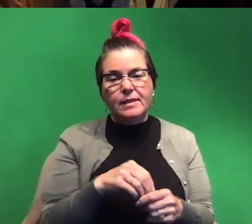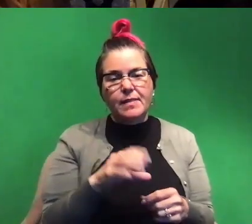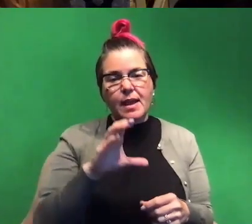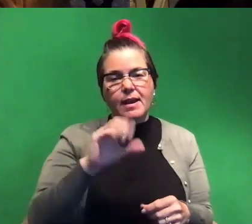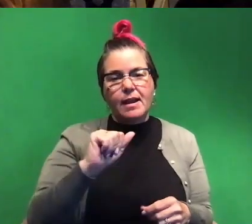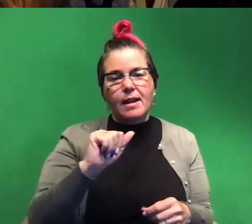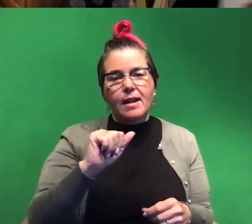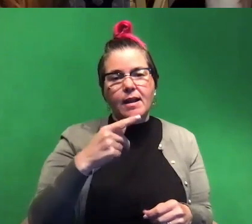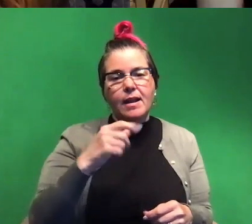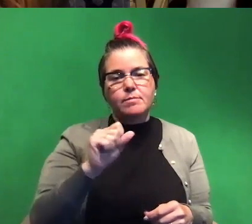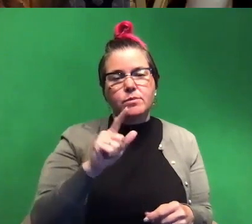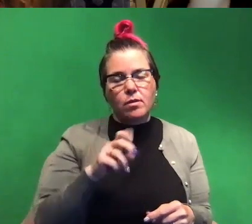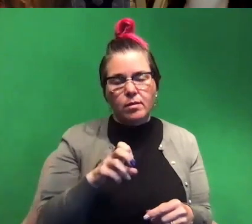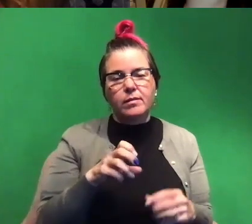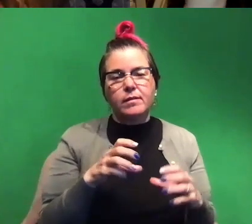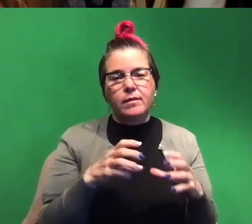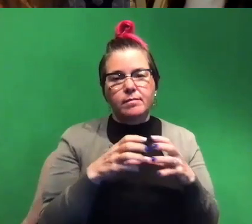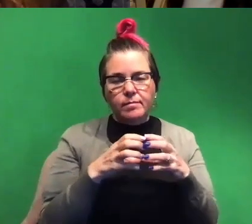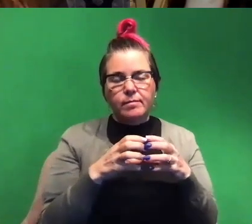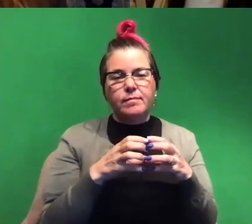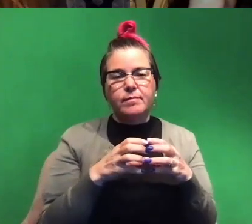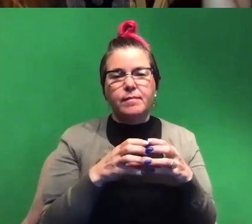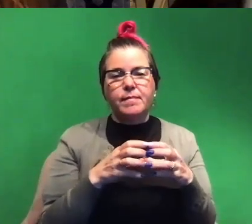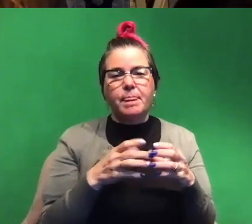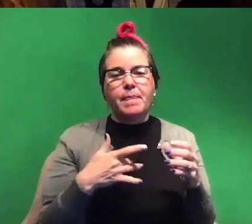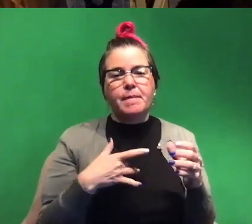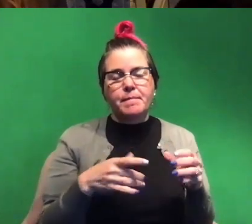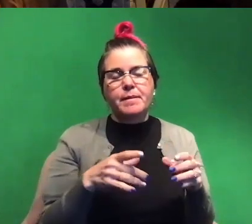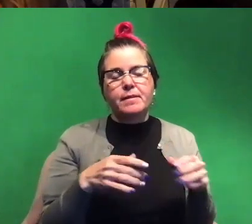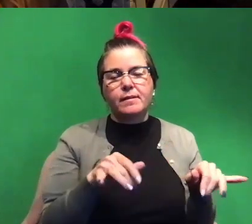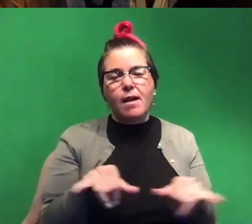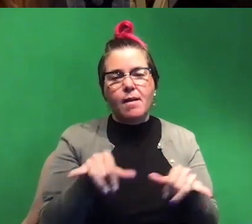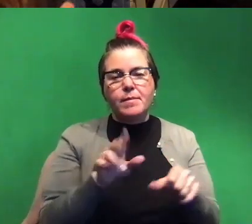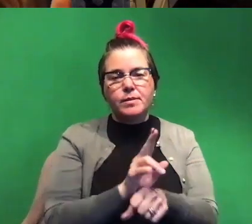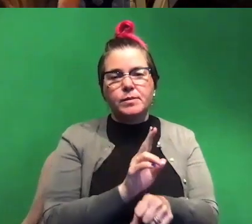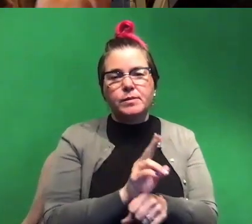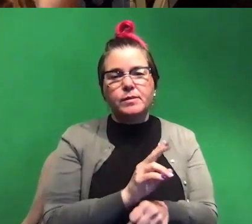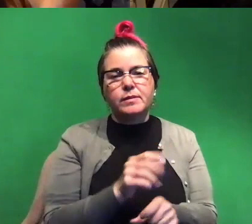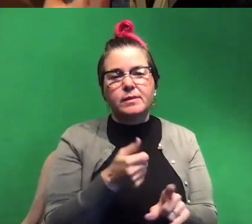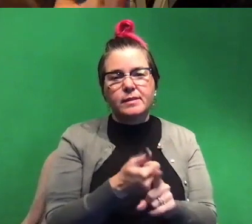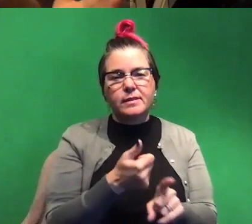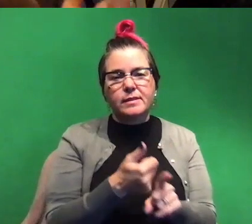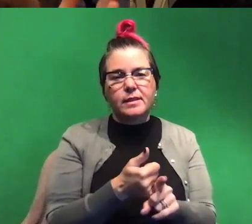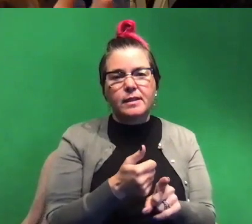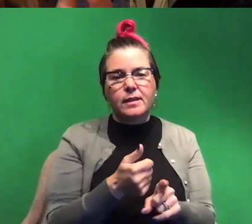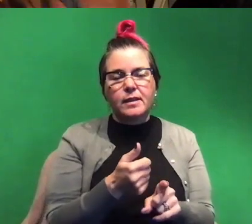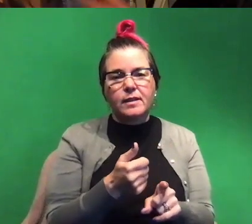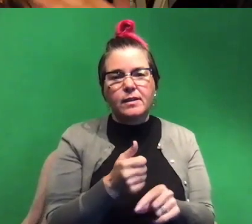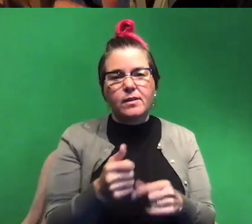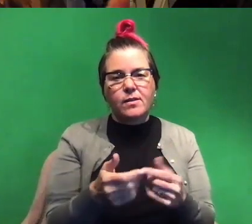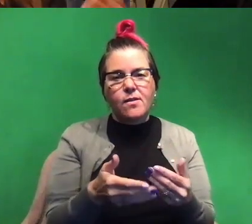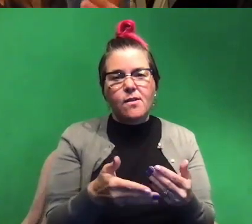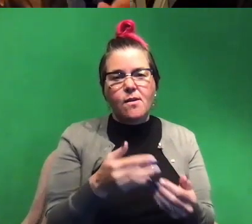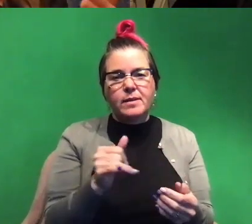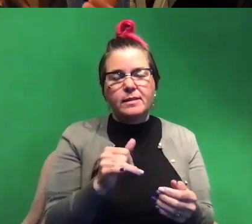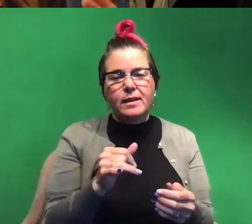lander. For the capsule they most commonly use nowadays, it's pretty much you're just like almost in like